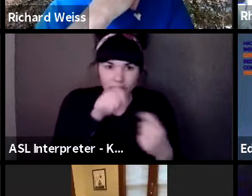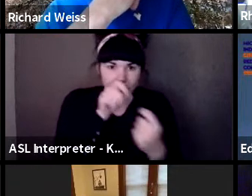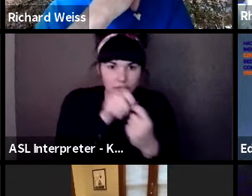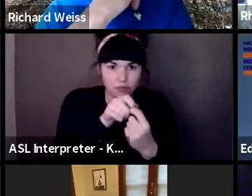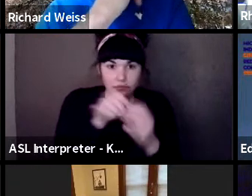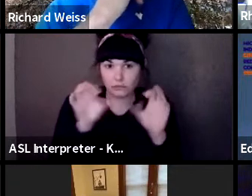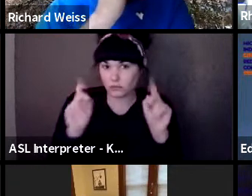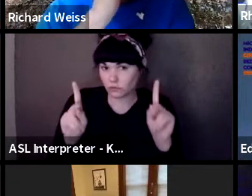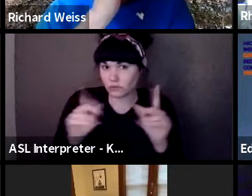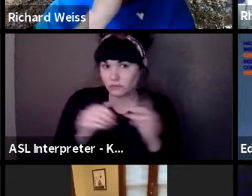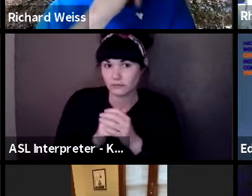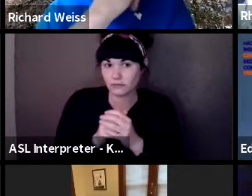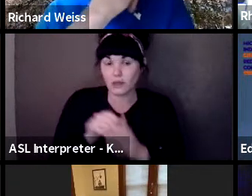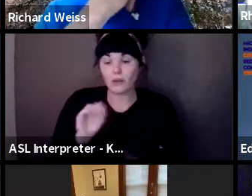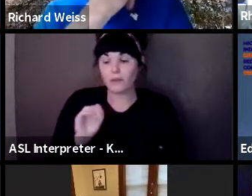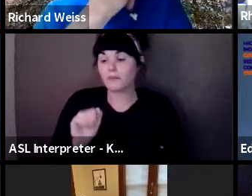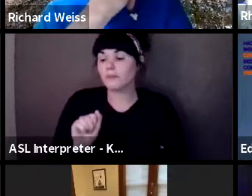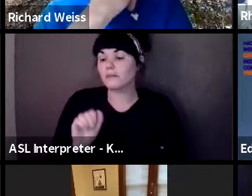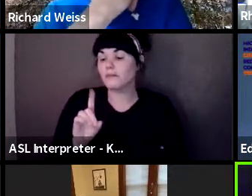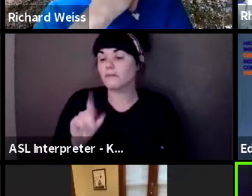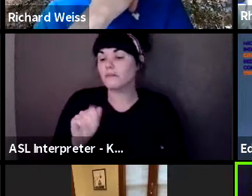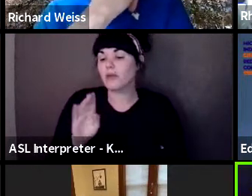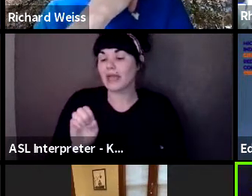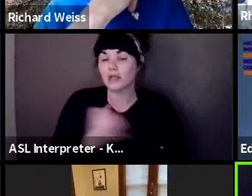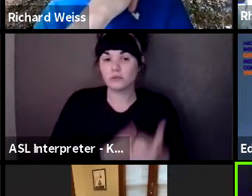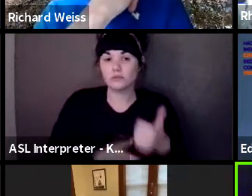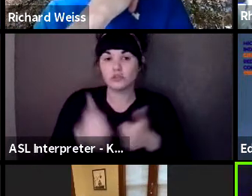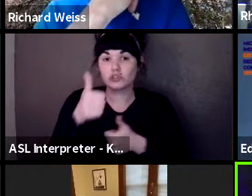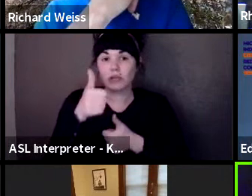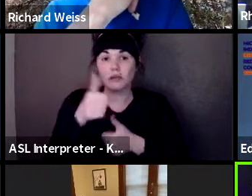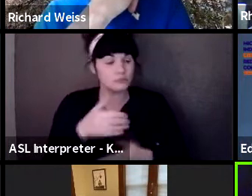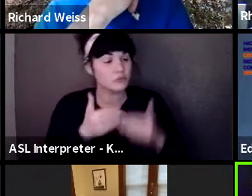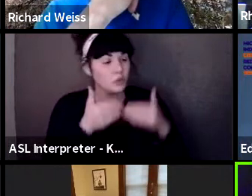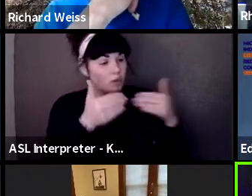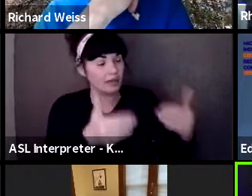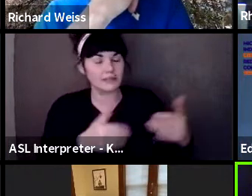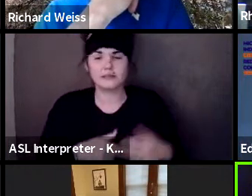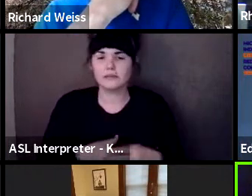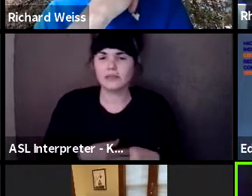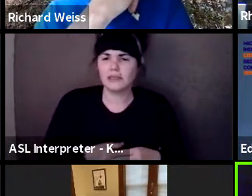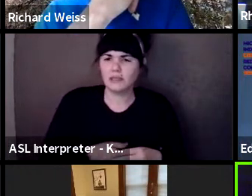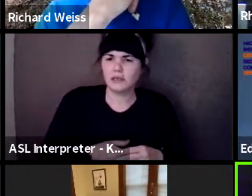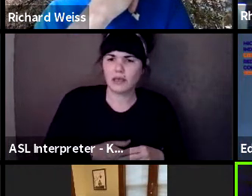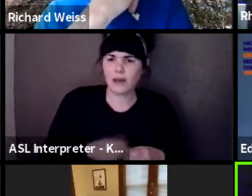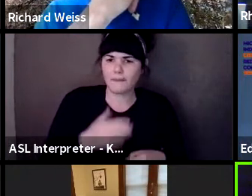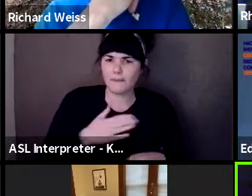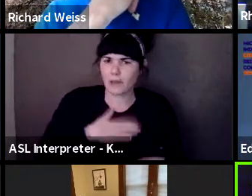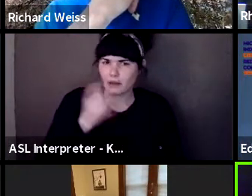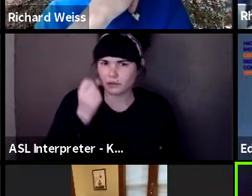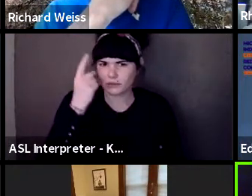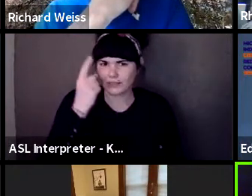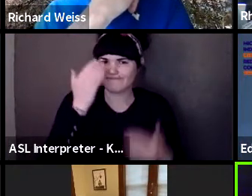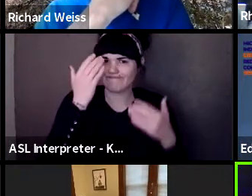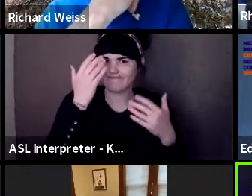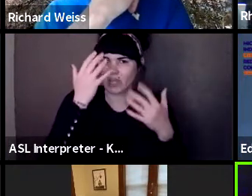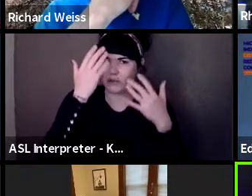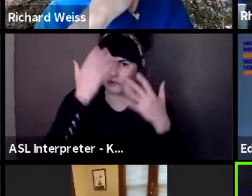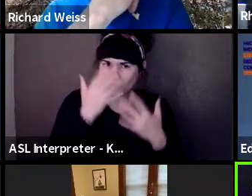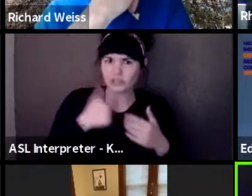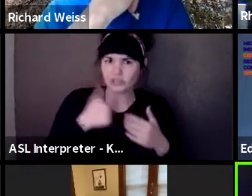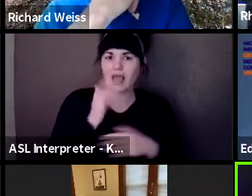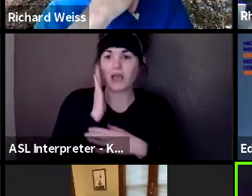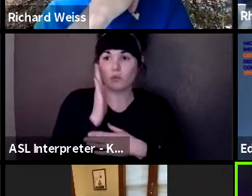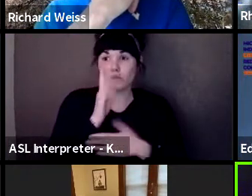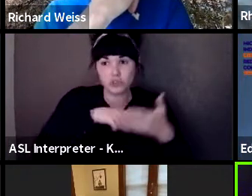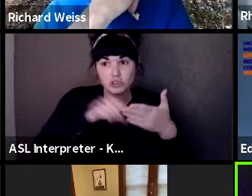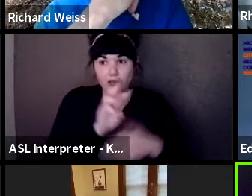Okay. Madam Chair? Yes, go ahead. My understanding, unfortunately, I'll check the websites for rates and, Okay. and certainly